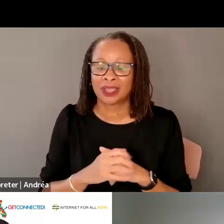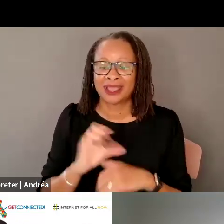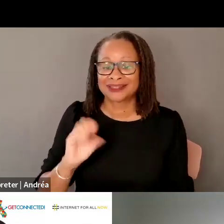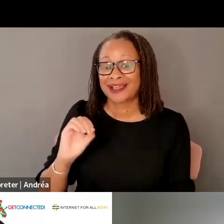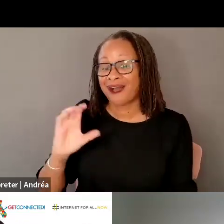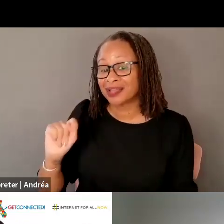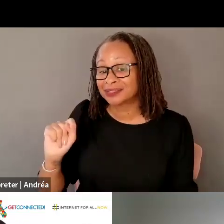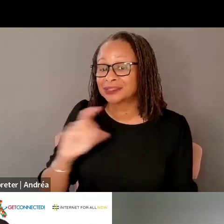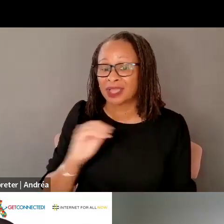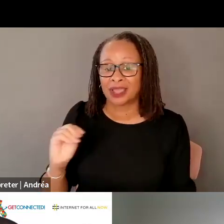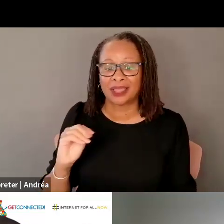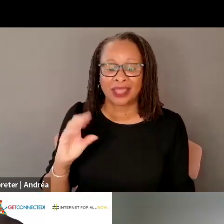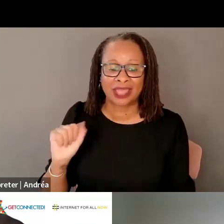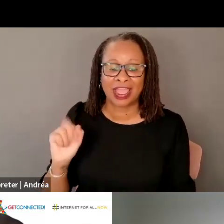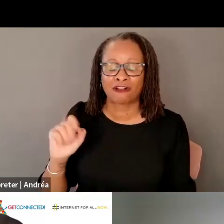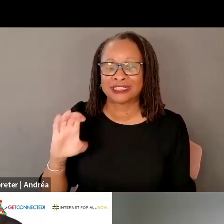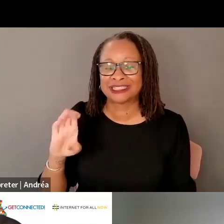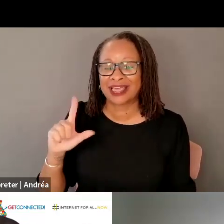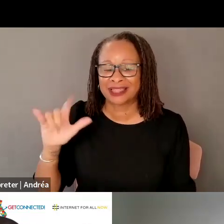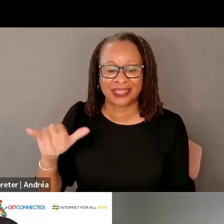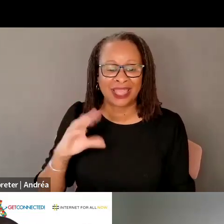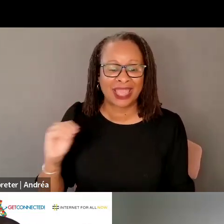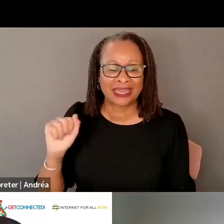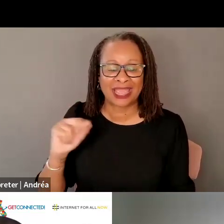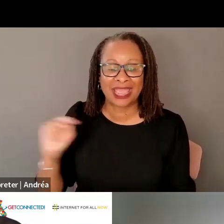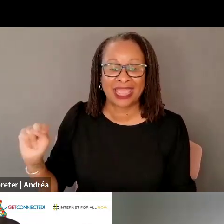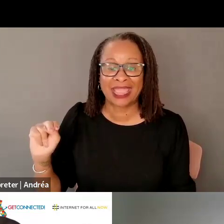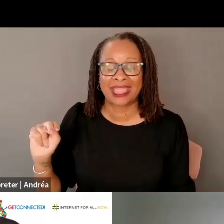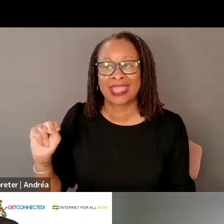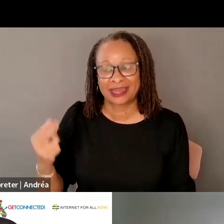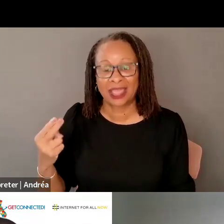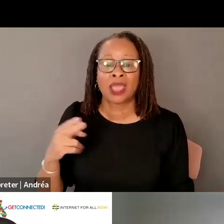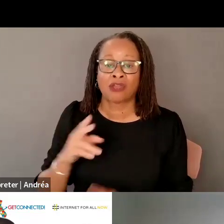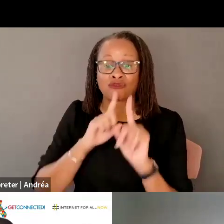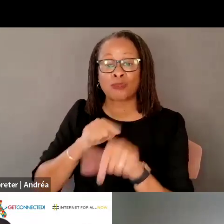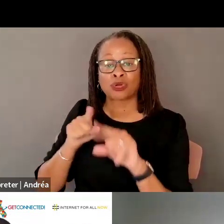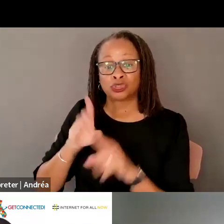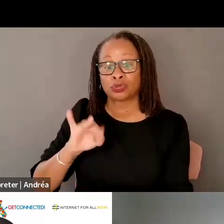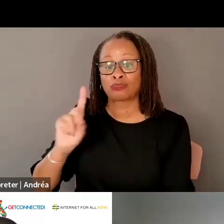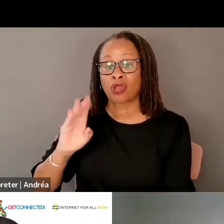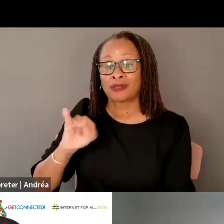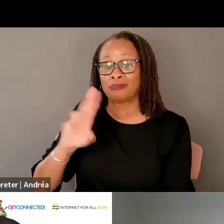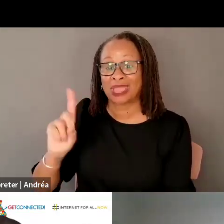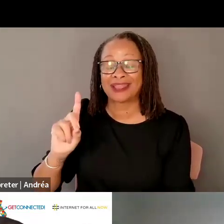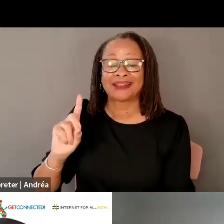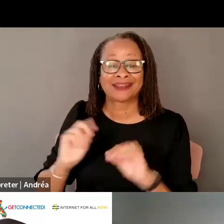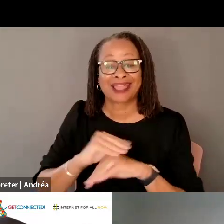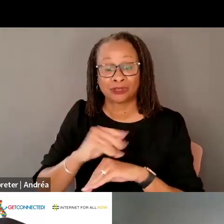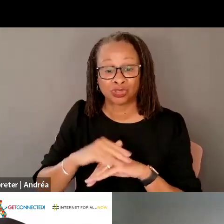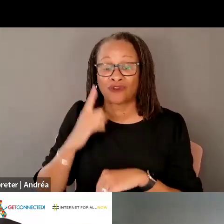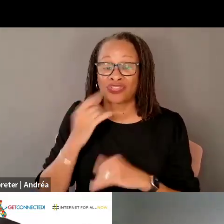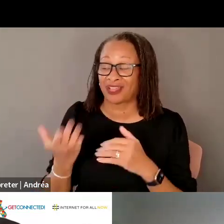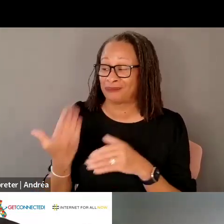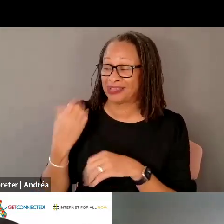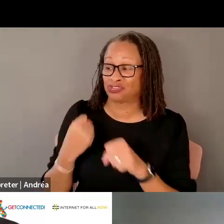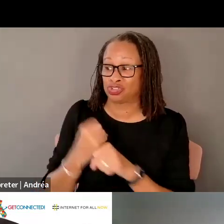and Araceli and Ann know, I've reported to the Broadband Council now for this last year on it